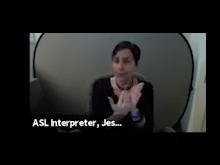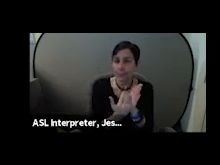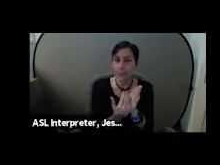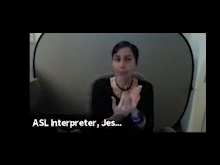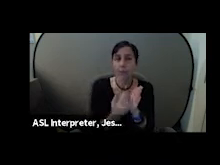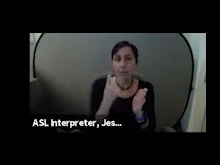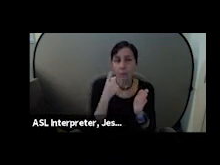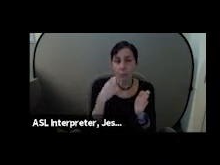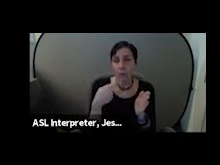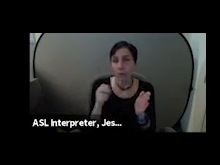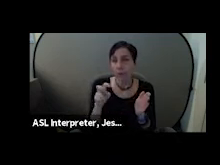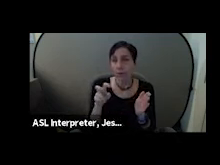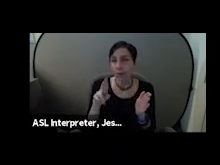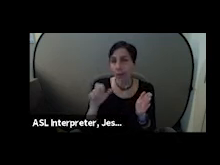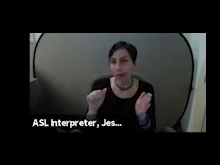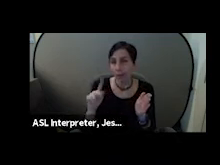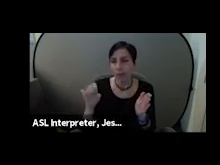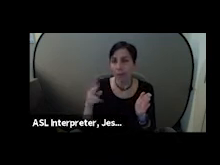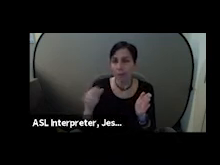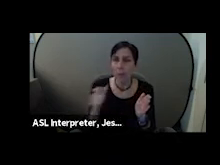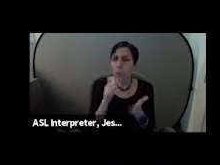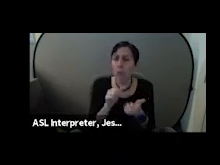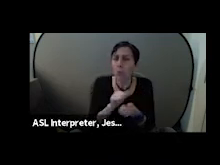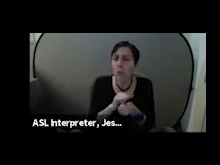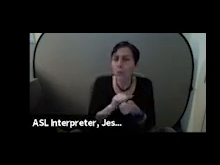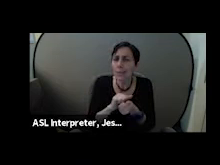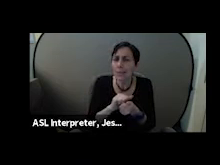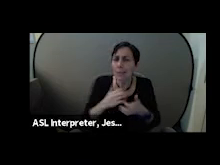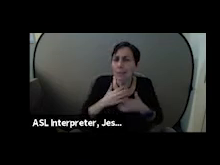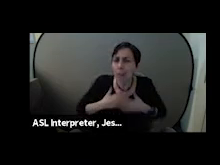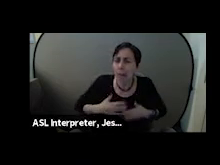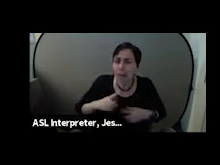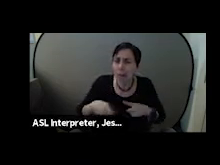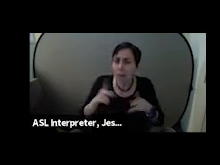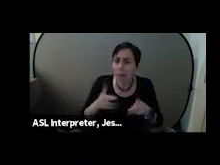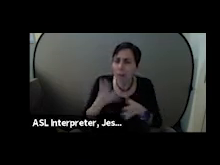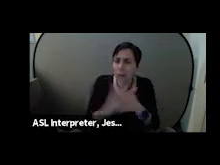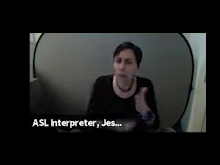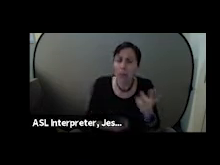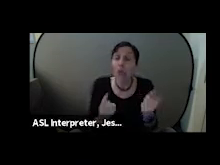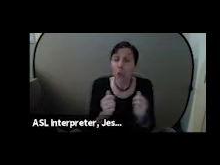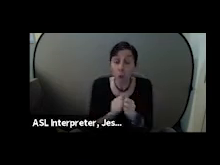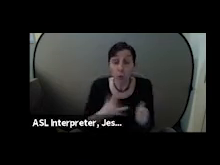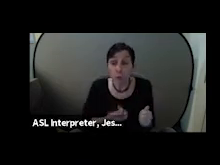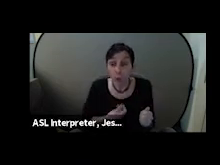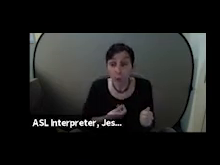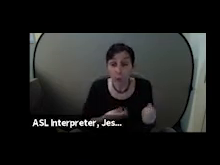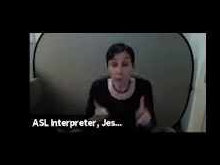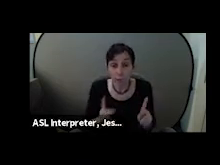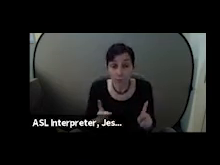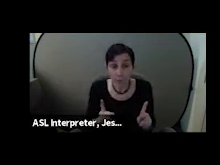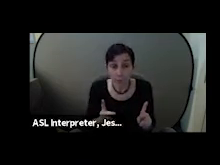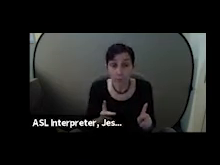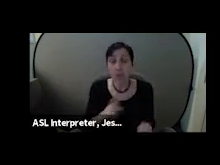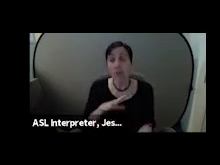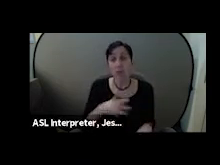who should do tahara in the case of trans people. And trans people are obviously at the